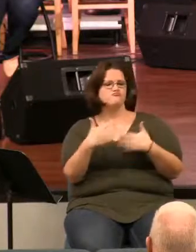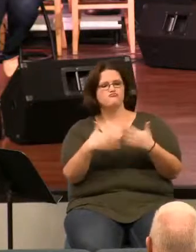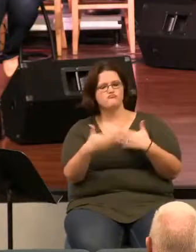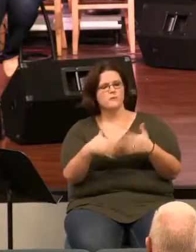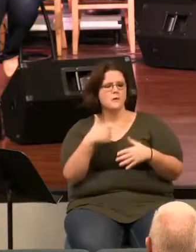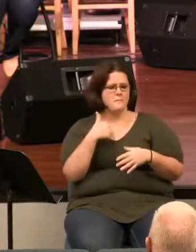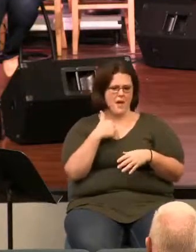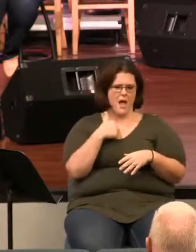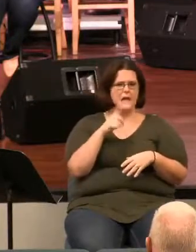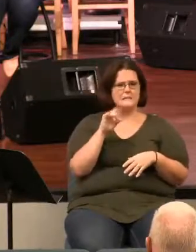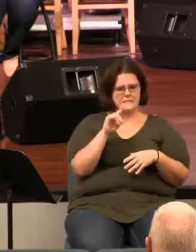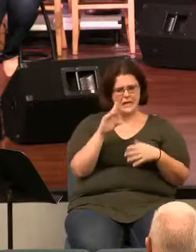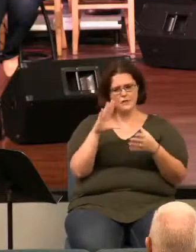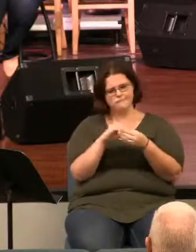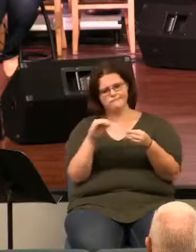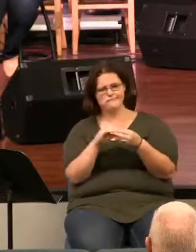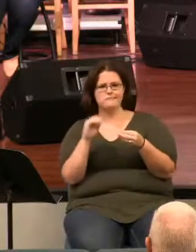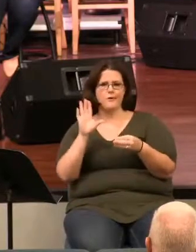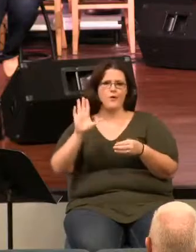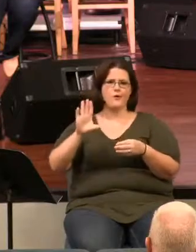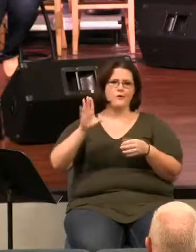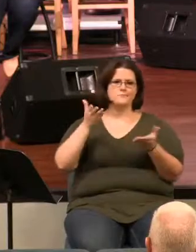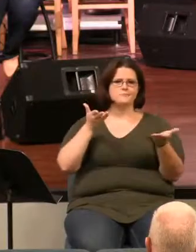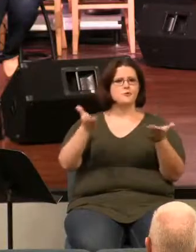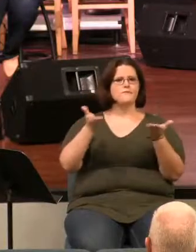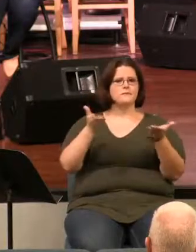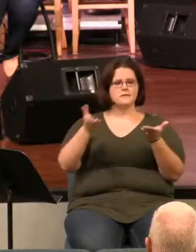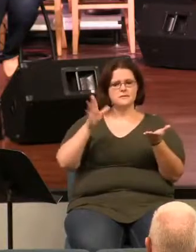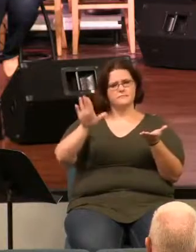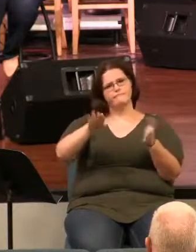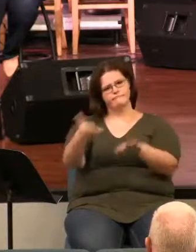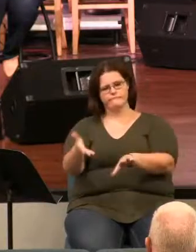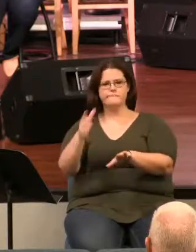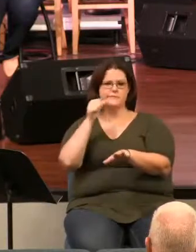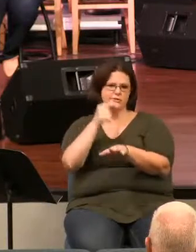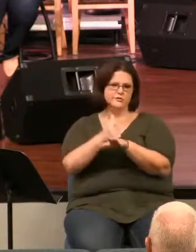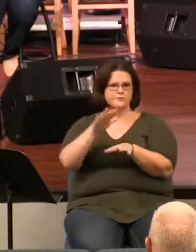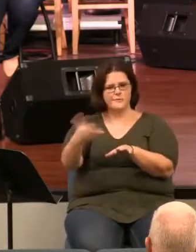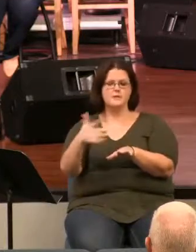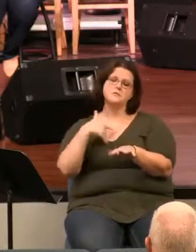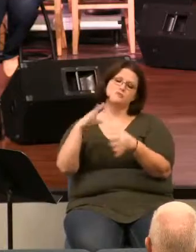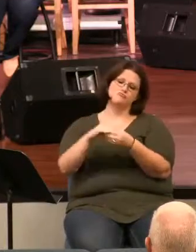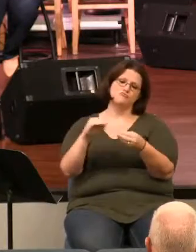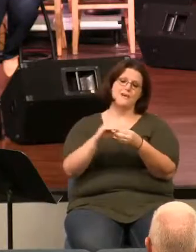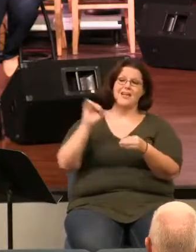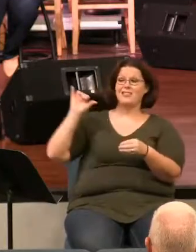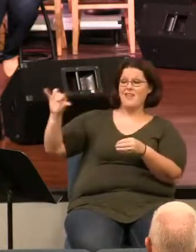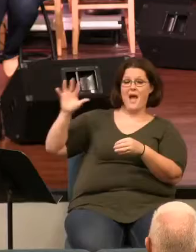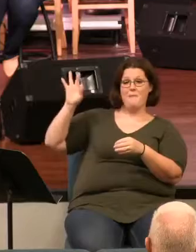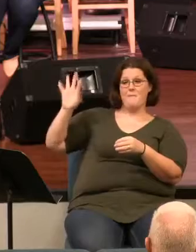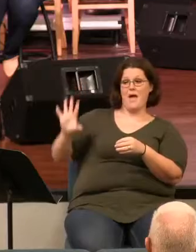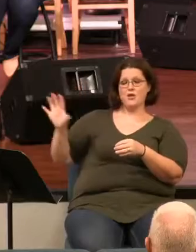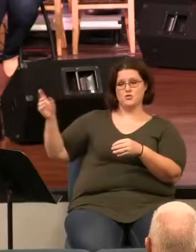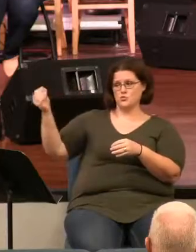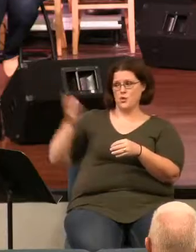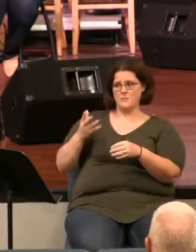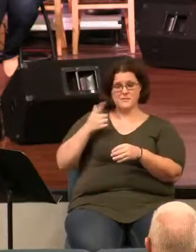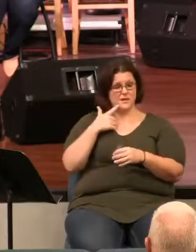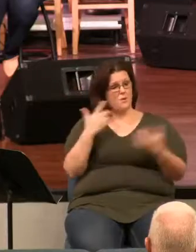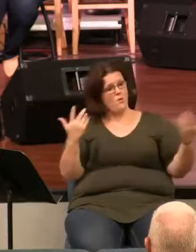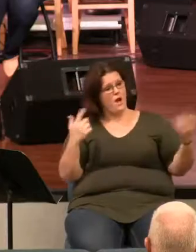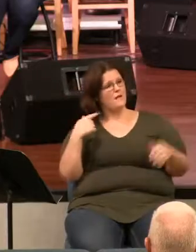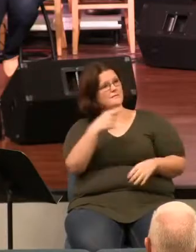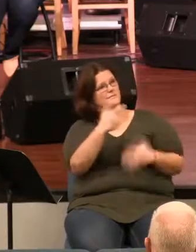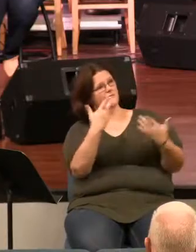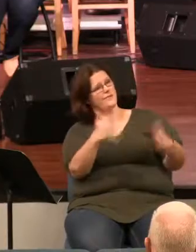her celebration of life service. And the pastor who was going to preach kind of said, well, we've already heard